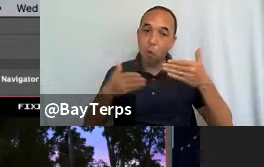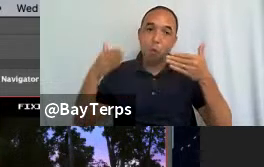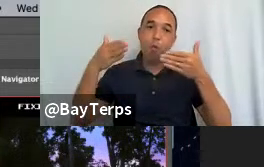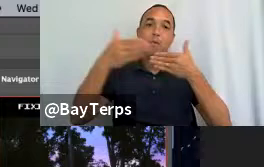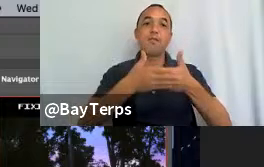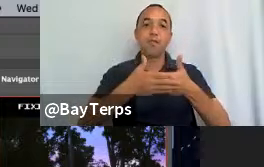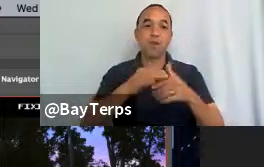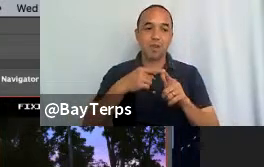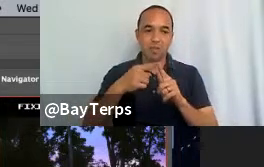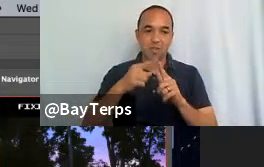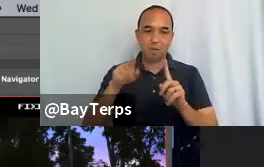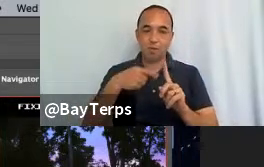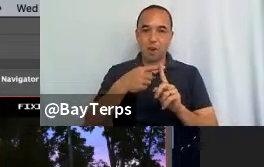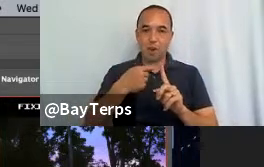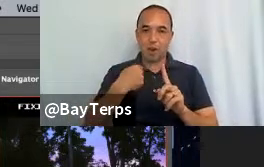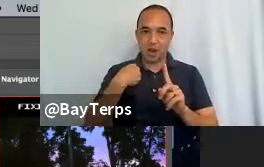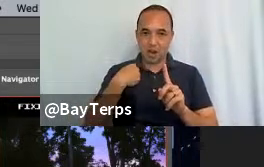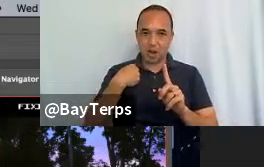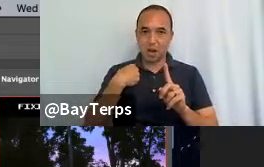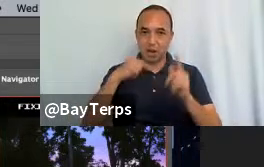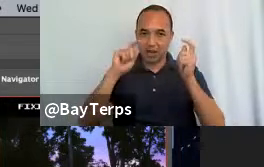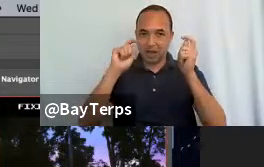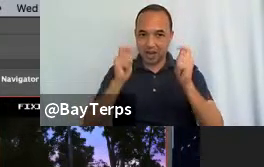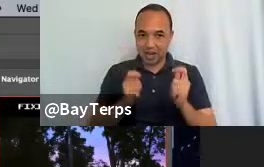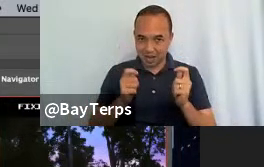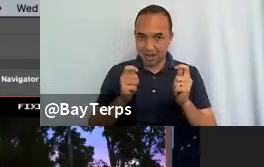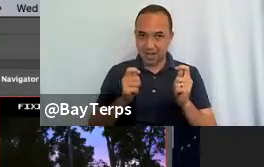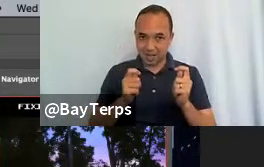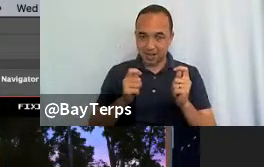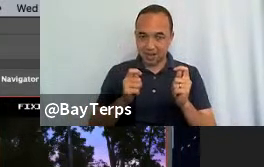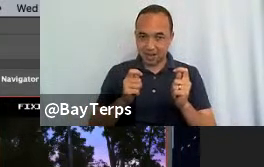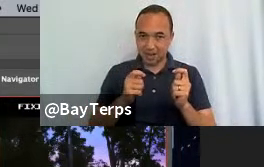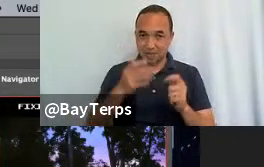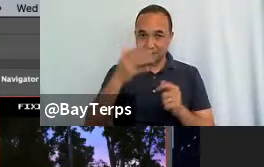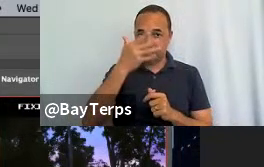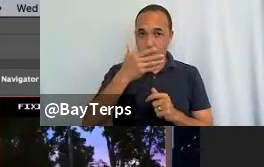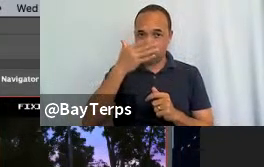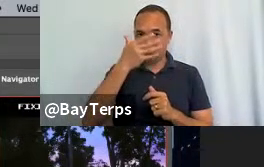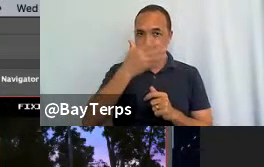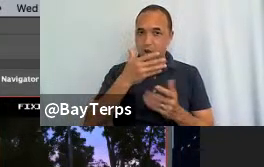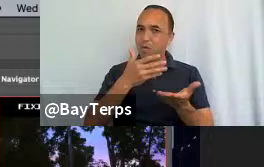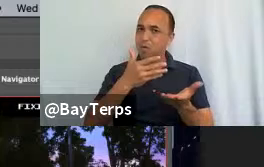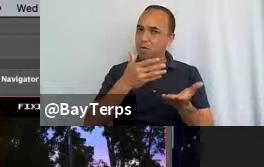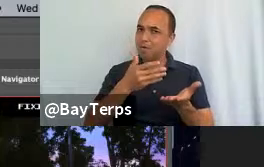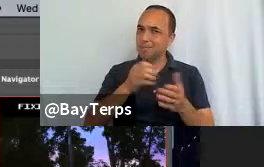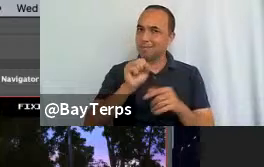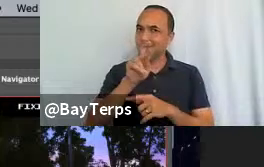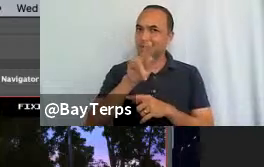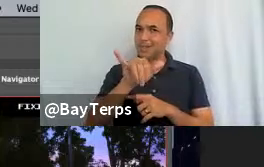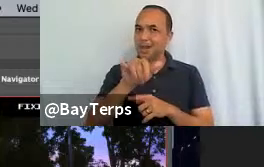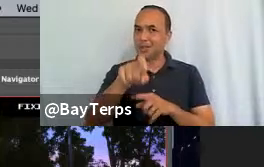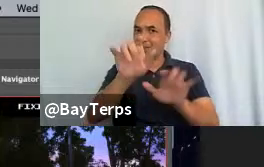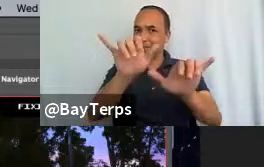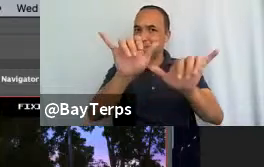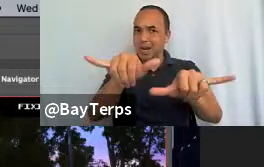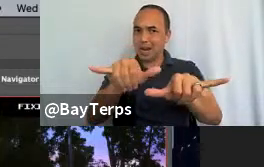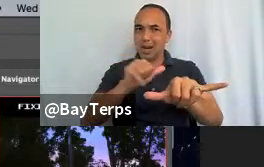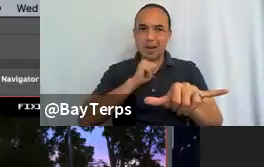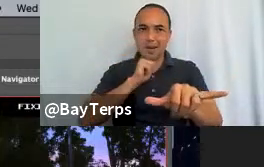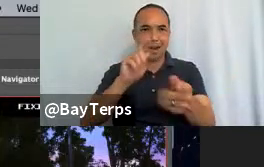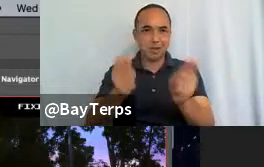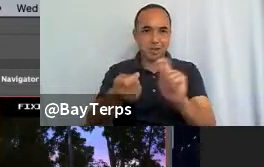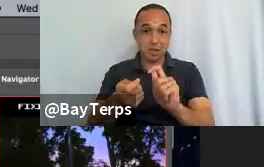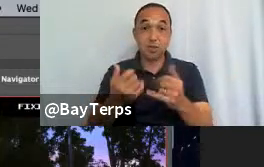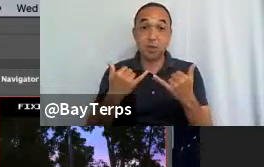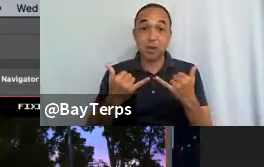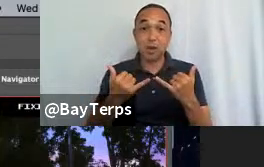foreground beneath it, the sky should stay exactly how it is. Okay, so we're back on our edited